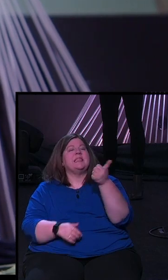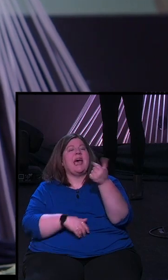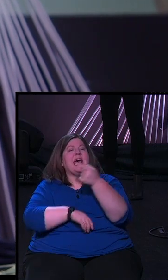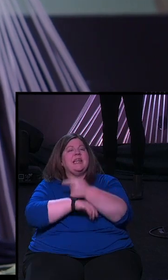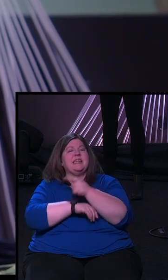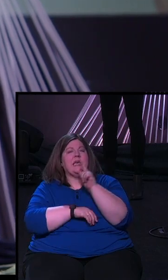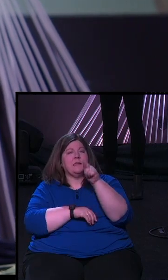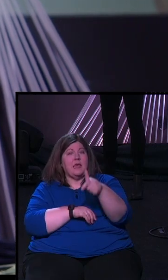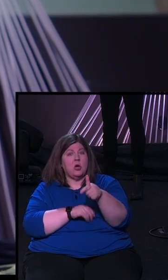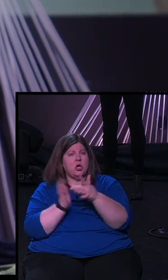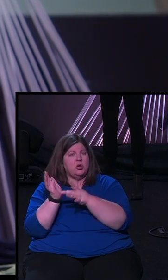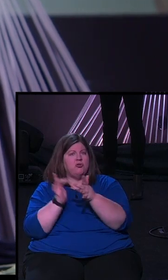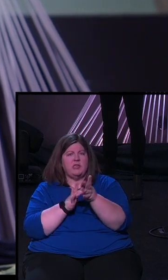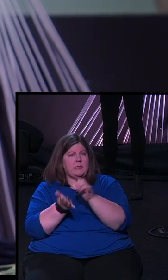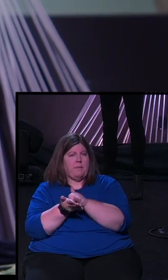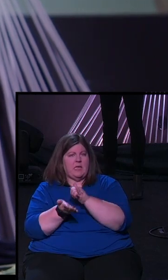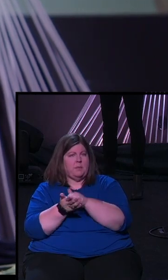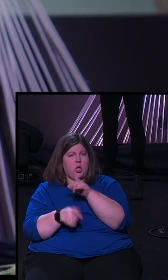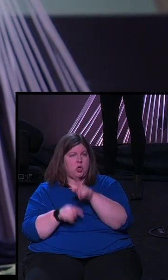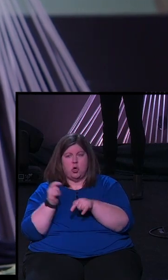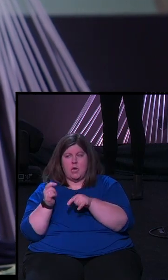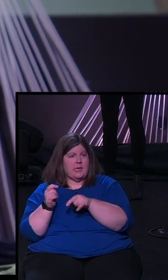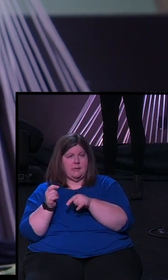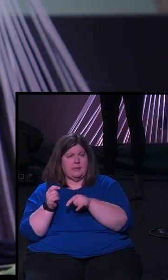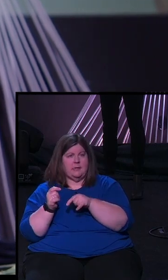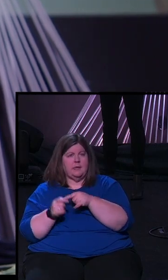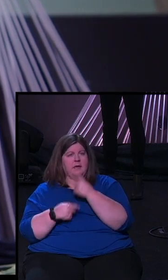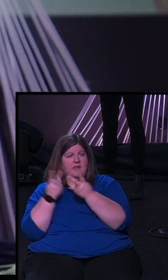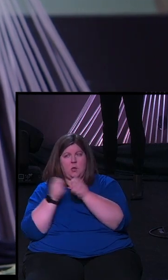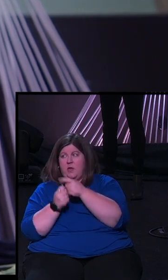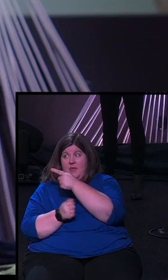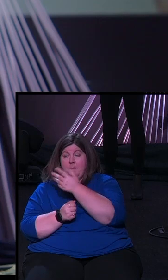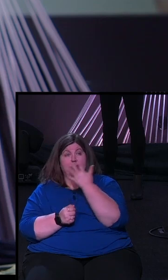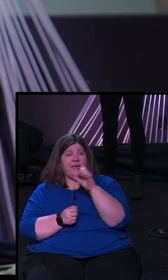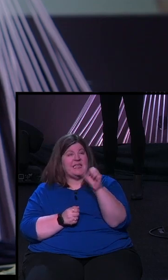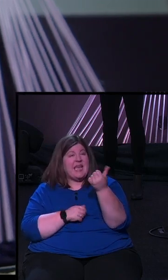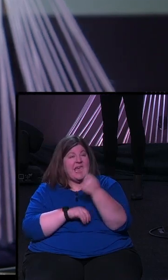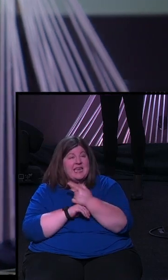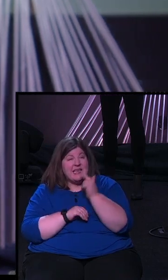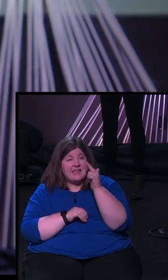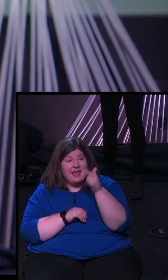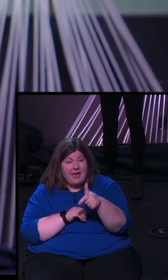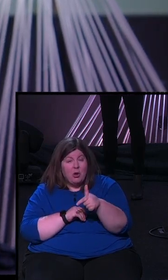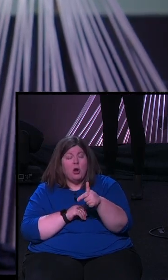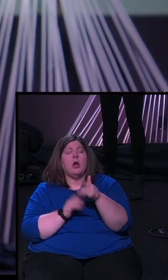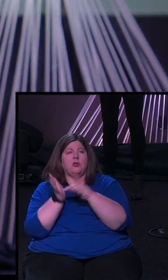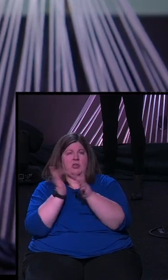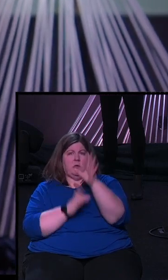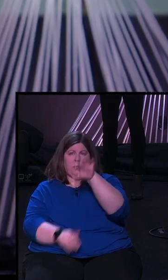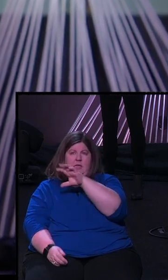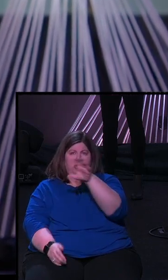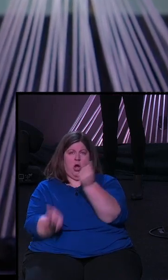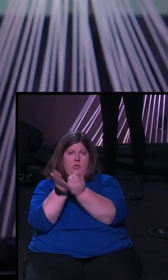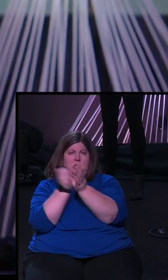to spend time with Zach. Jesus would be currently nailed to a cross. That's where this falls on the trajectory of Jesus'